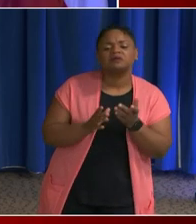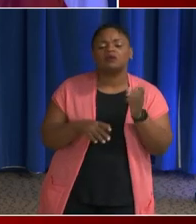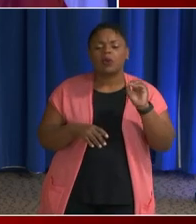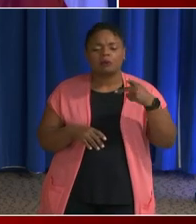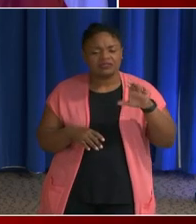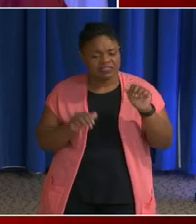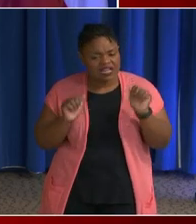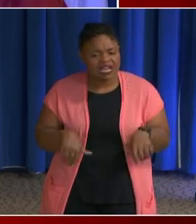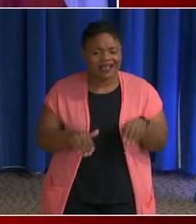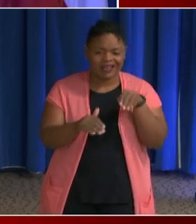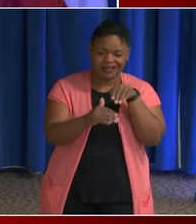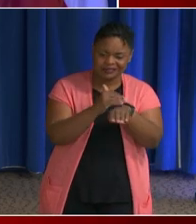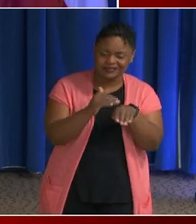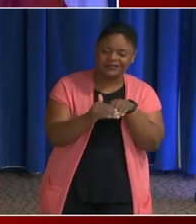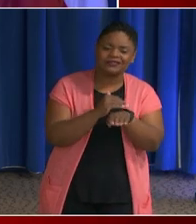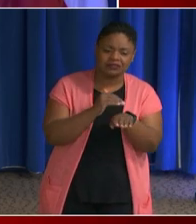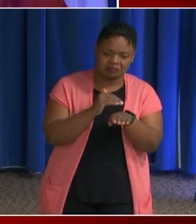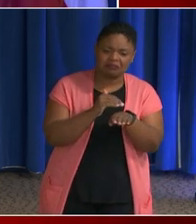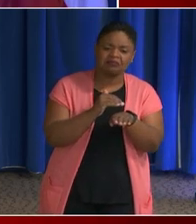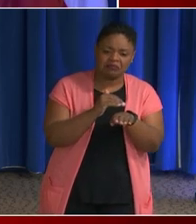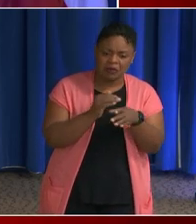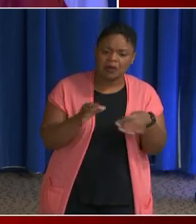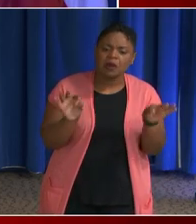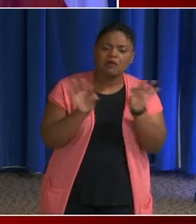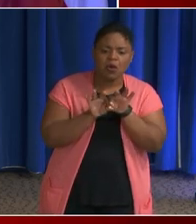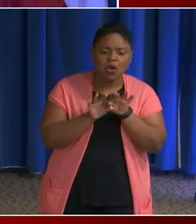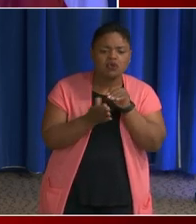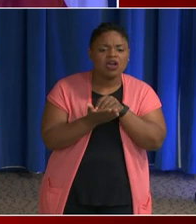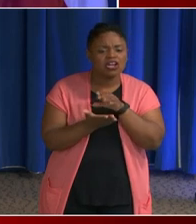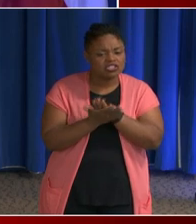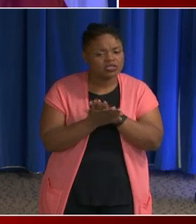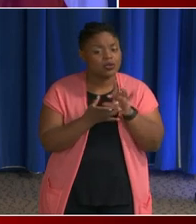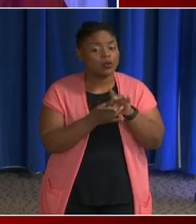to relevant records.